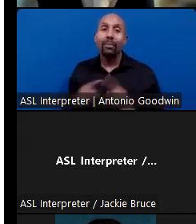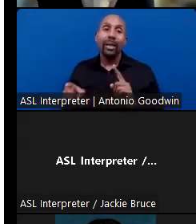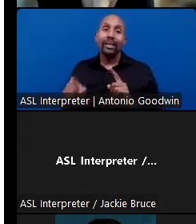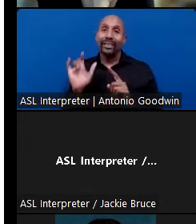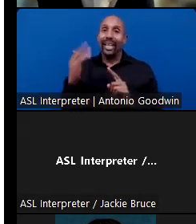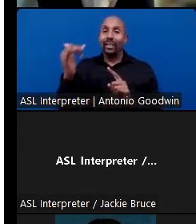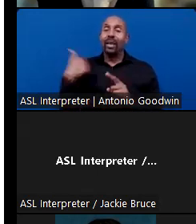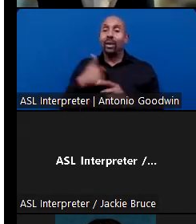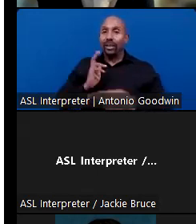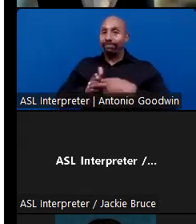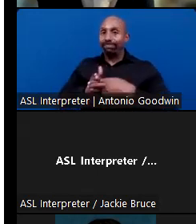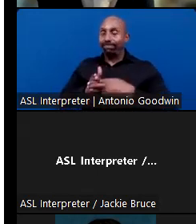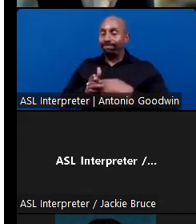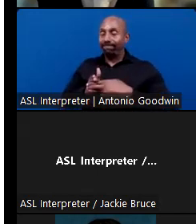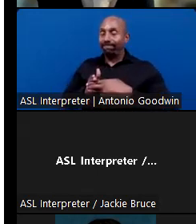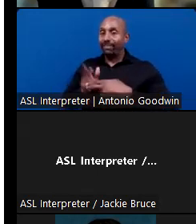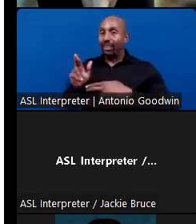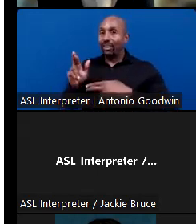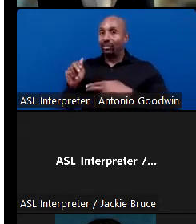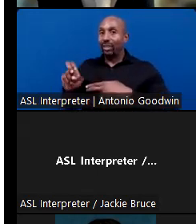here in King County by public health.